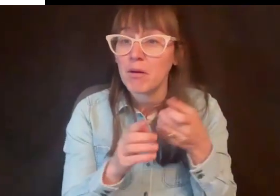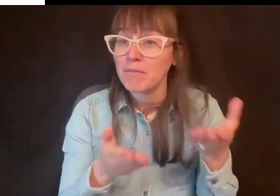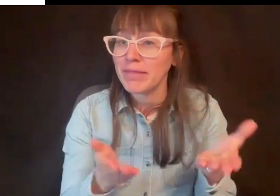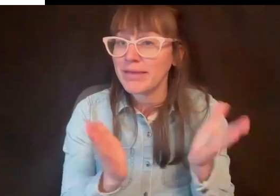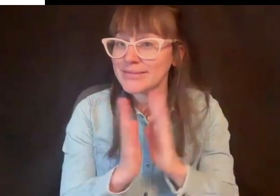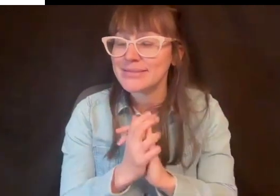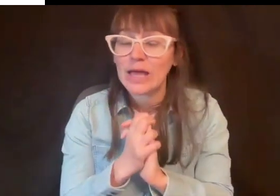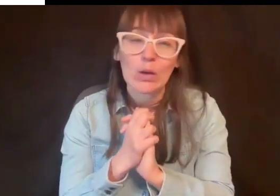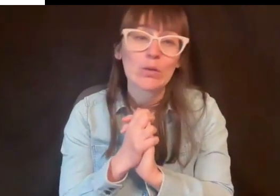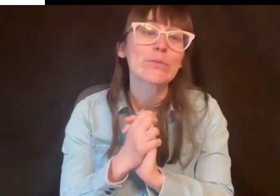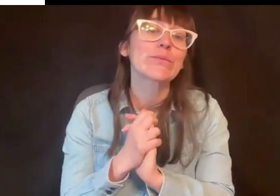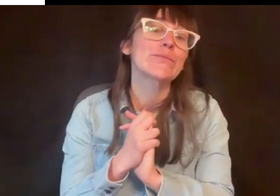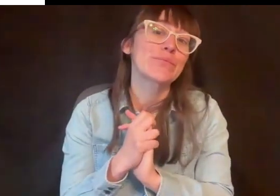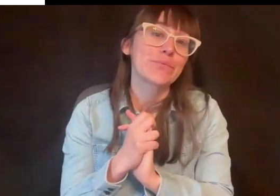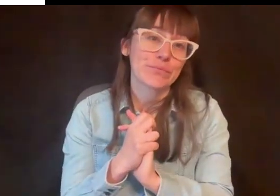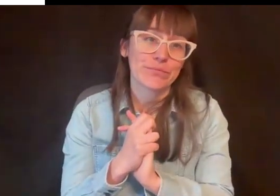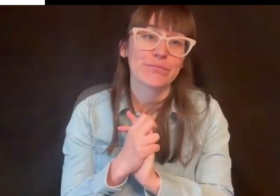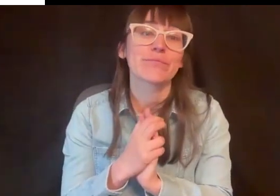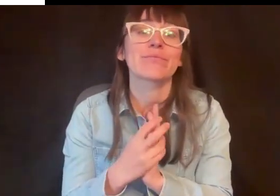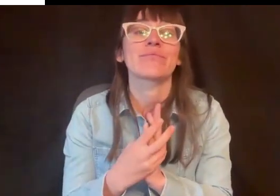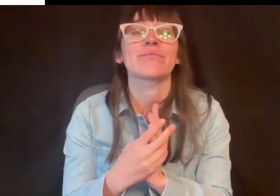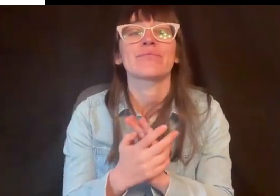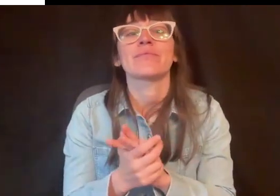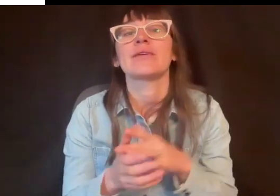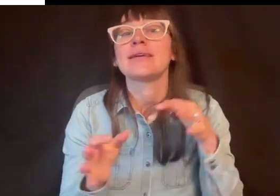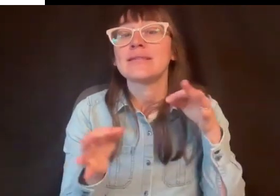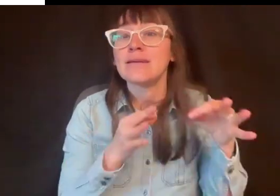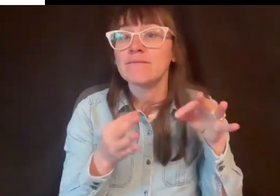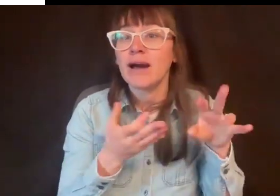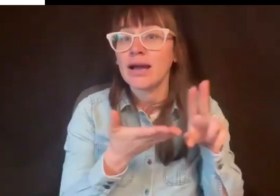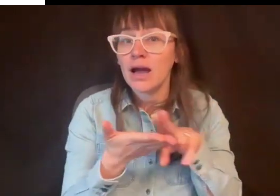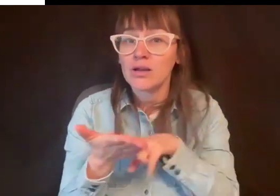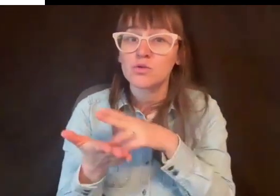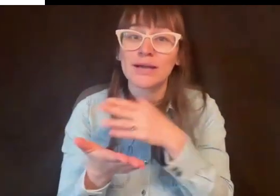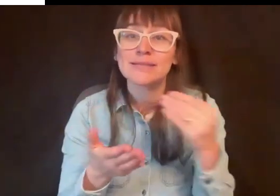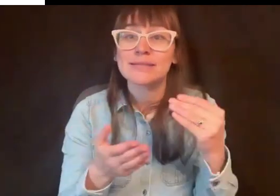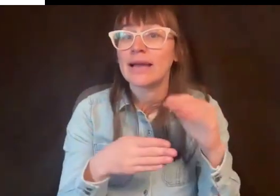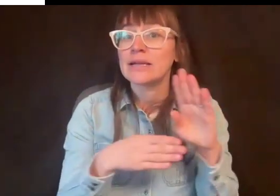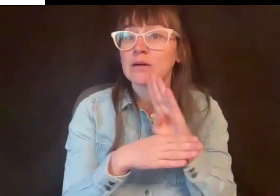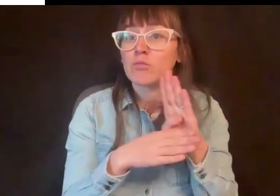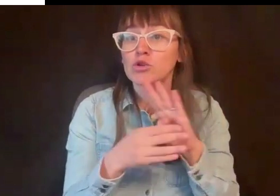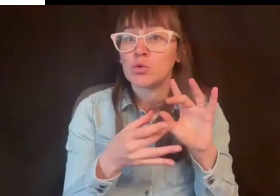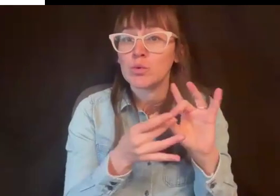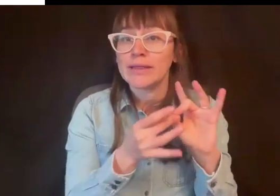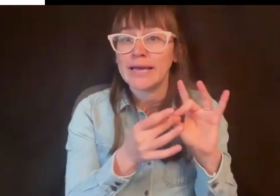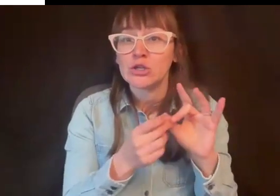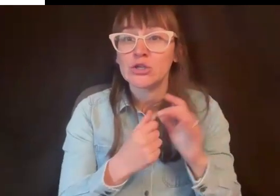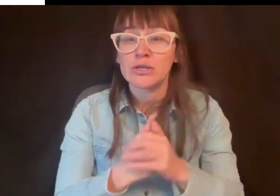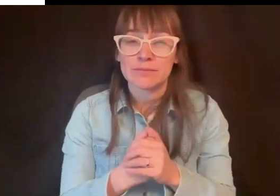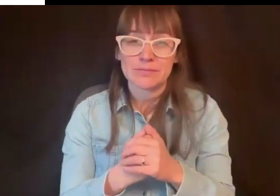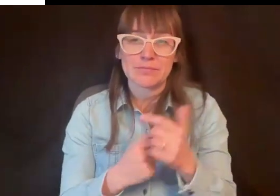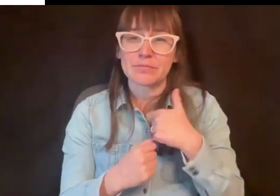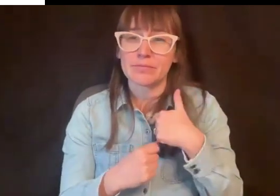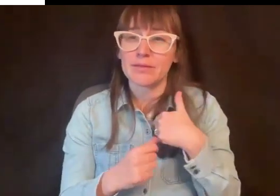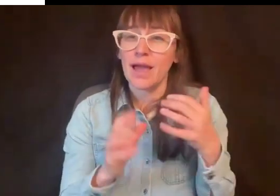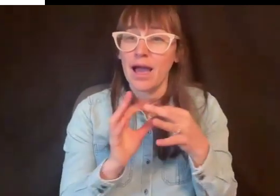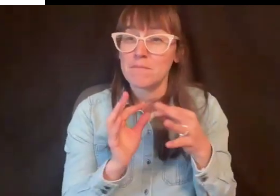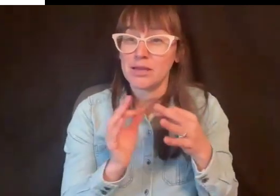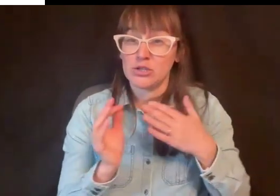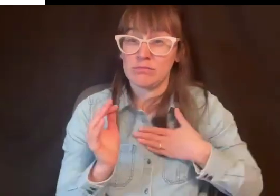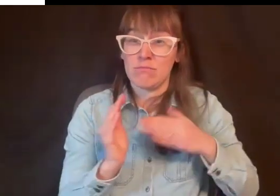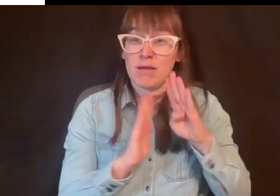So, defining contracts and commercial relationships. I've mentioned this in my background information,